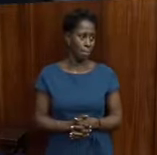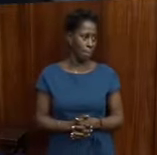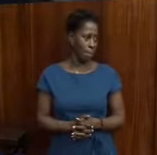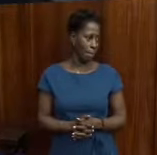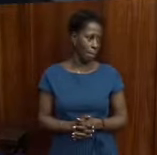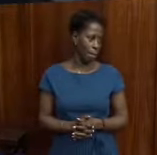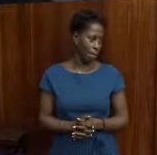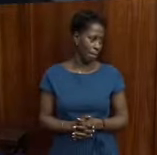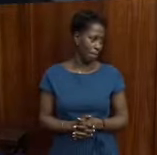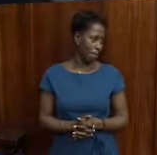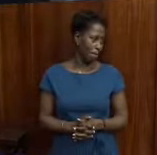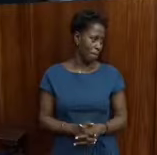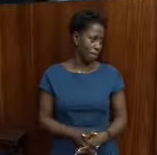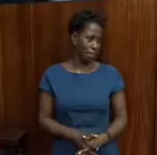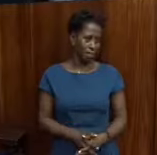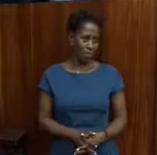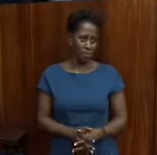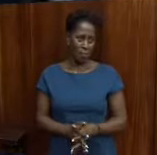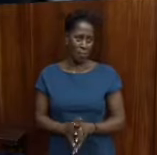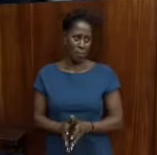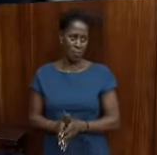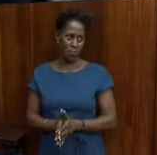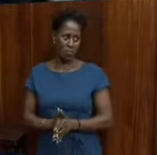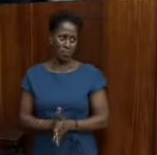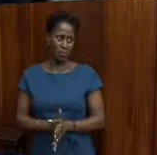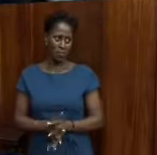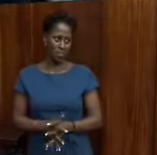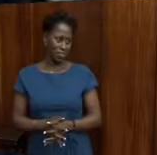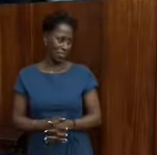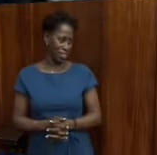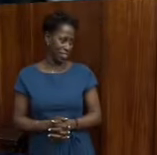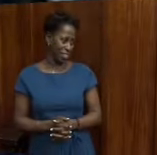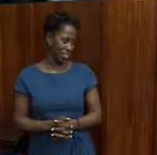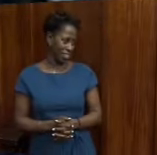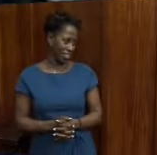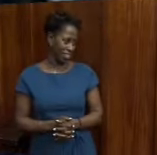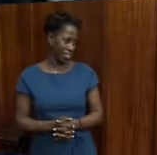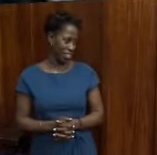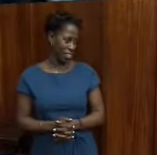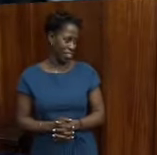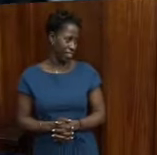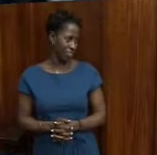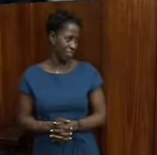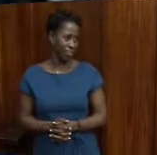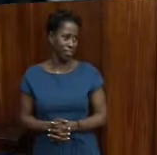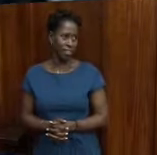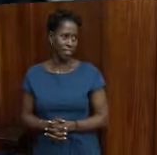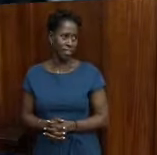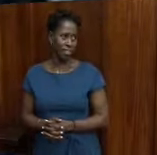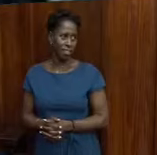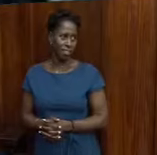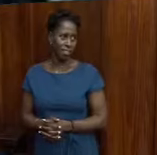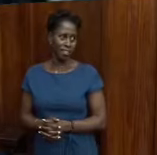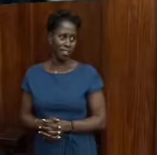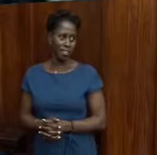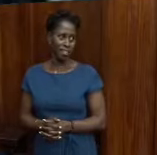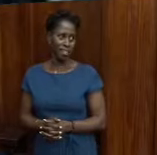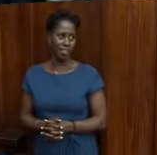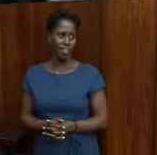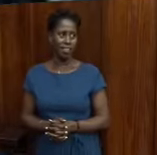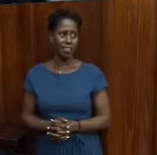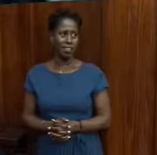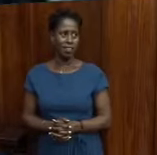project recommended by the World Bank, with Export St. Lucia being the executing agency. In